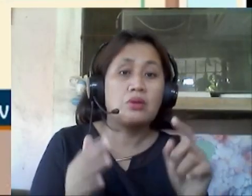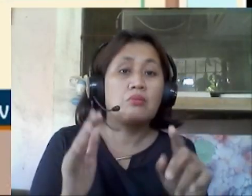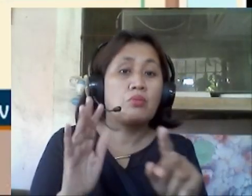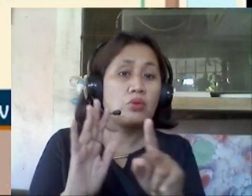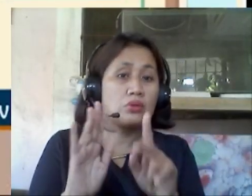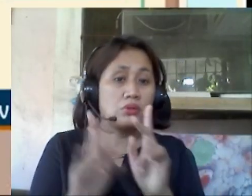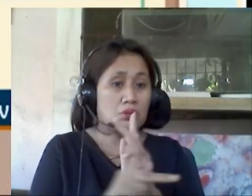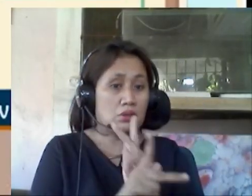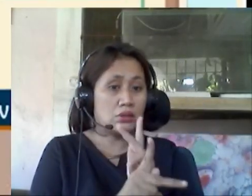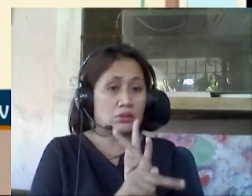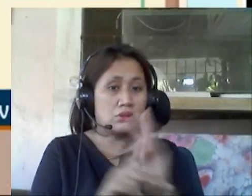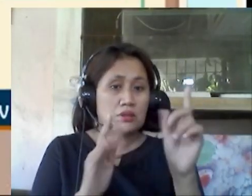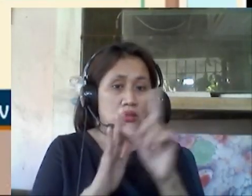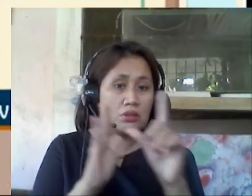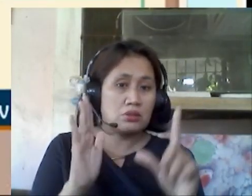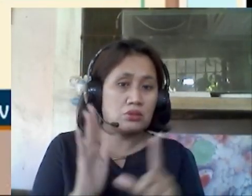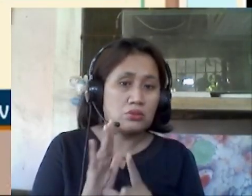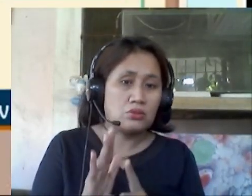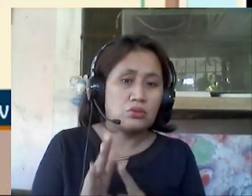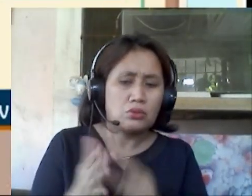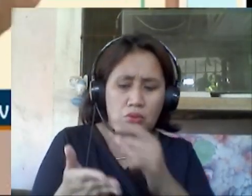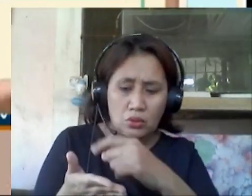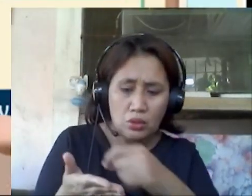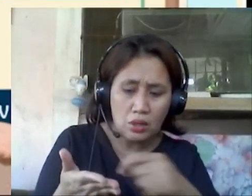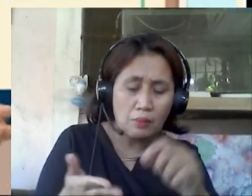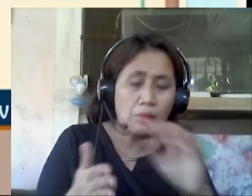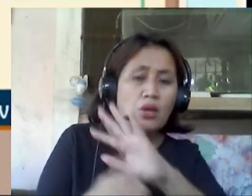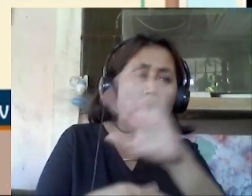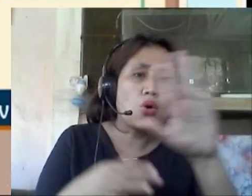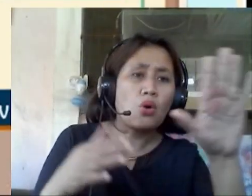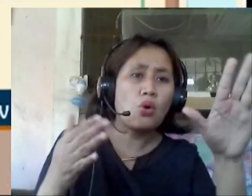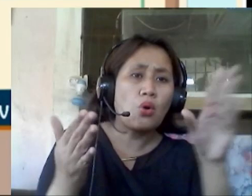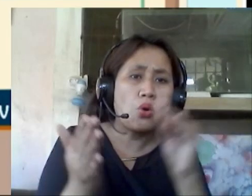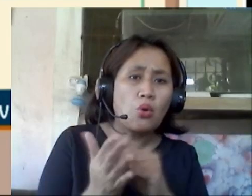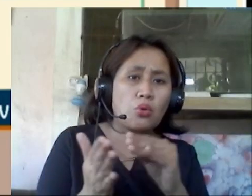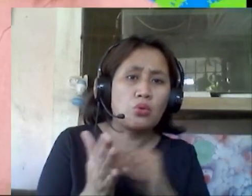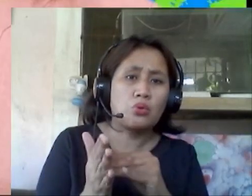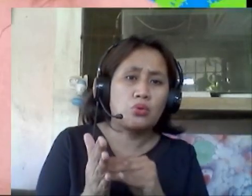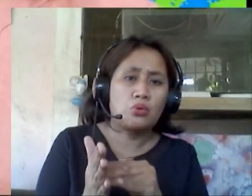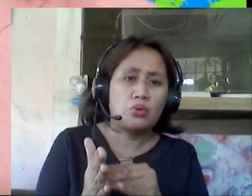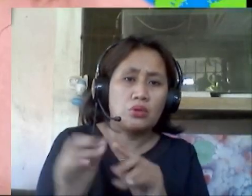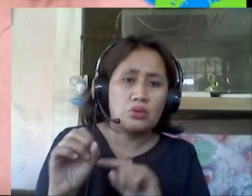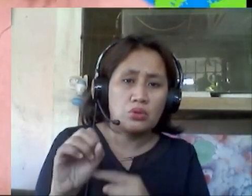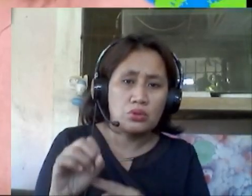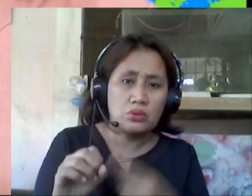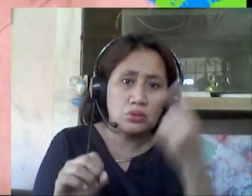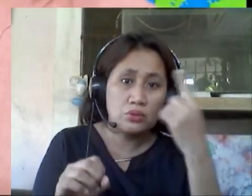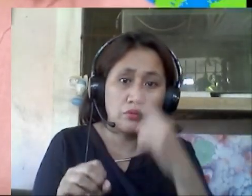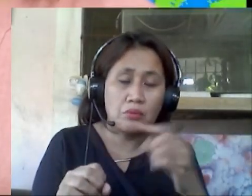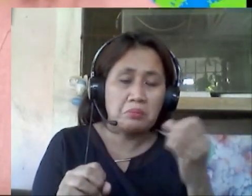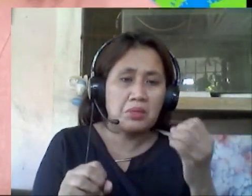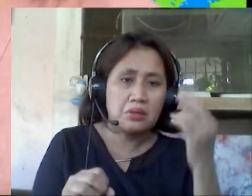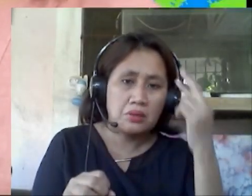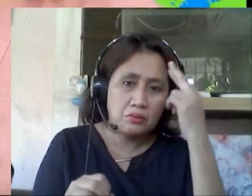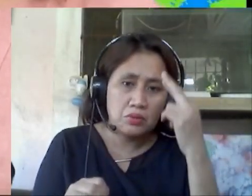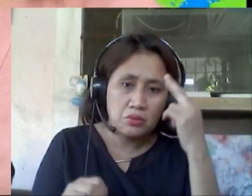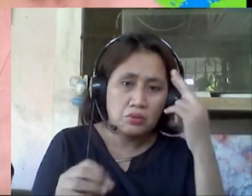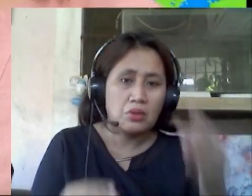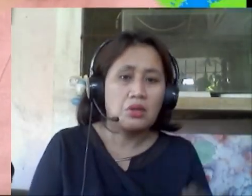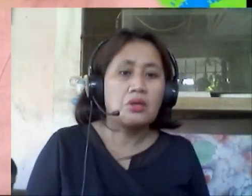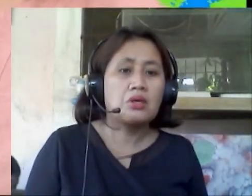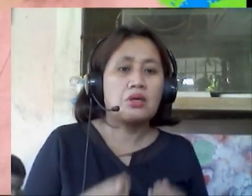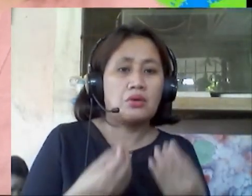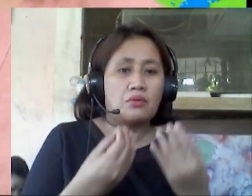We also need to cite or list our sources for the following reasons. First, it gives credit to